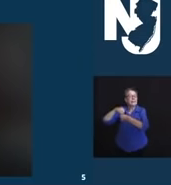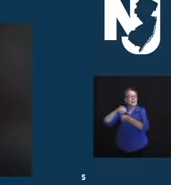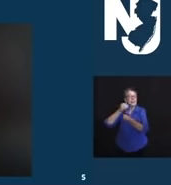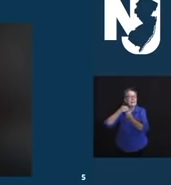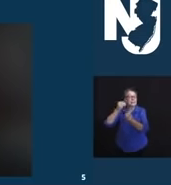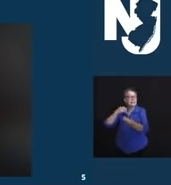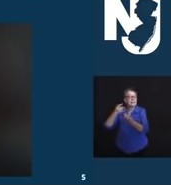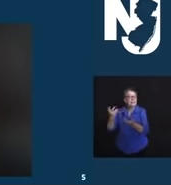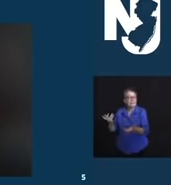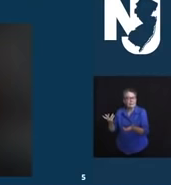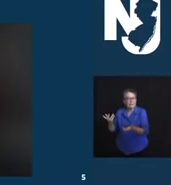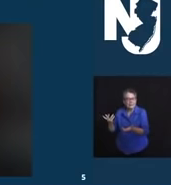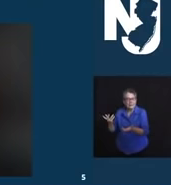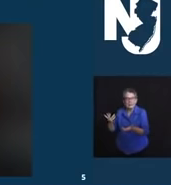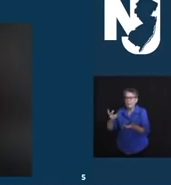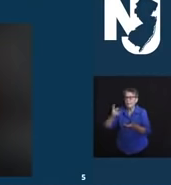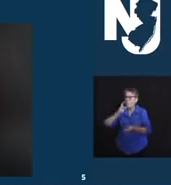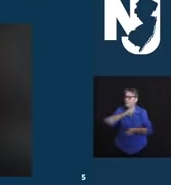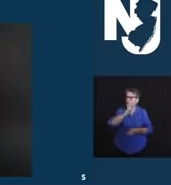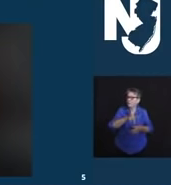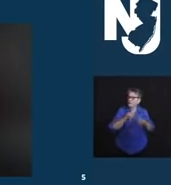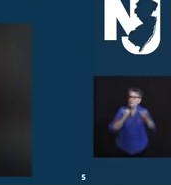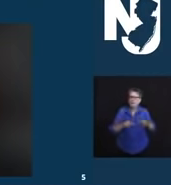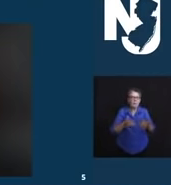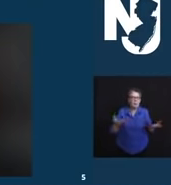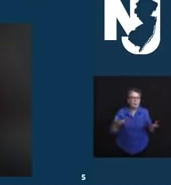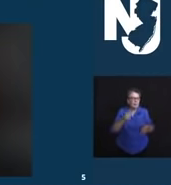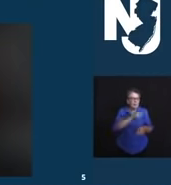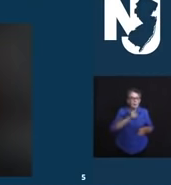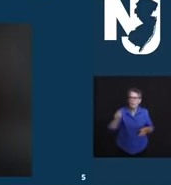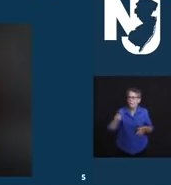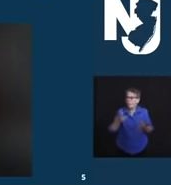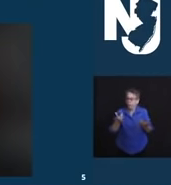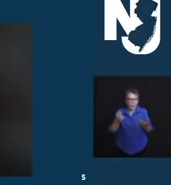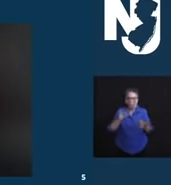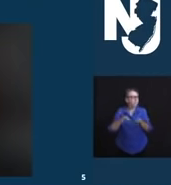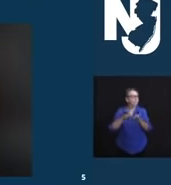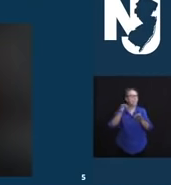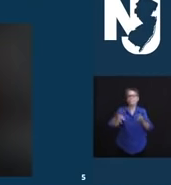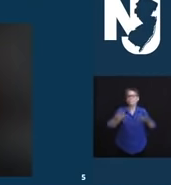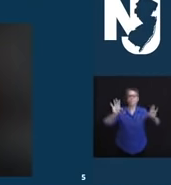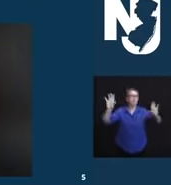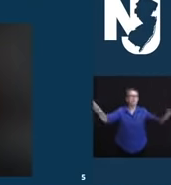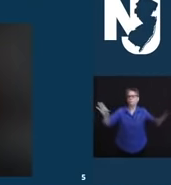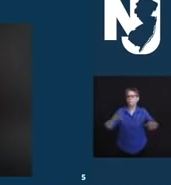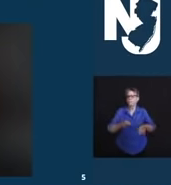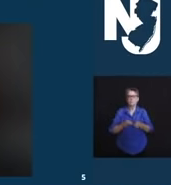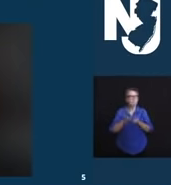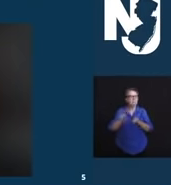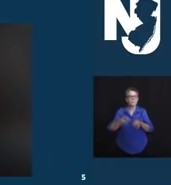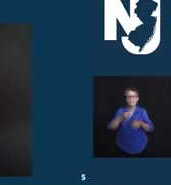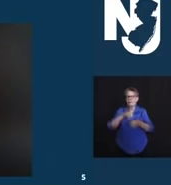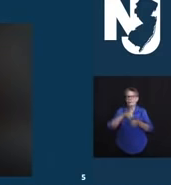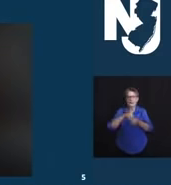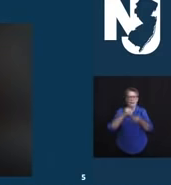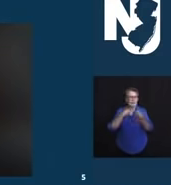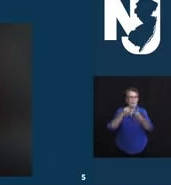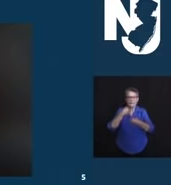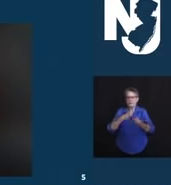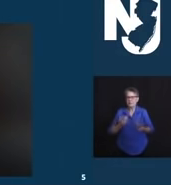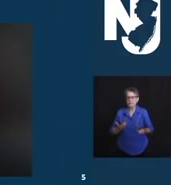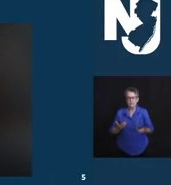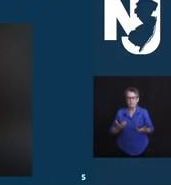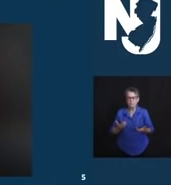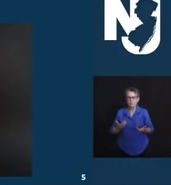resumption of indoor dining. Delaware indefinitely halted bar service at its beaches. And as Dr. Anthony